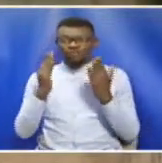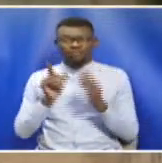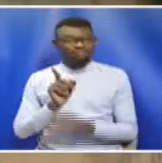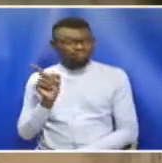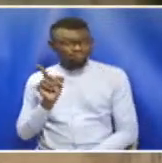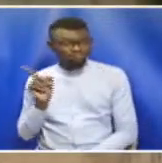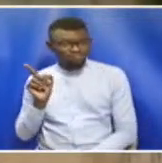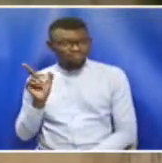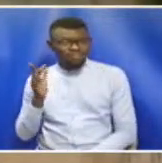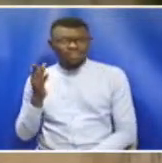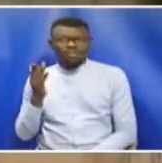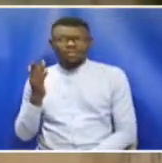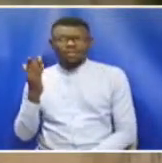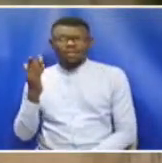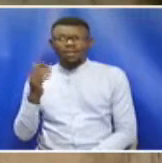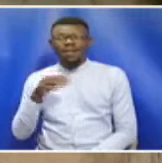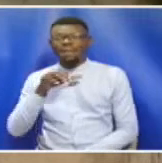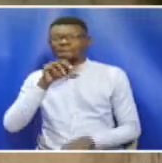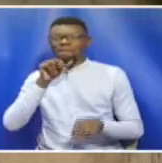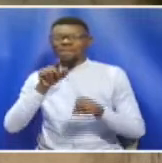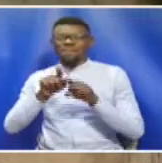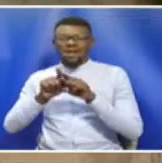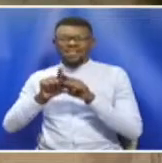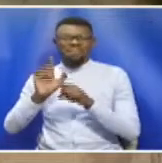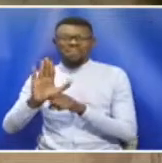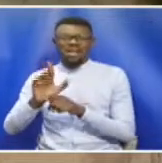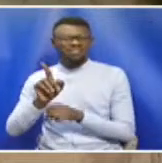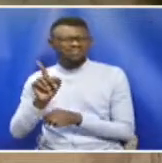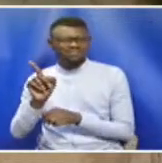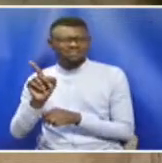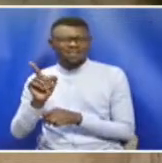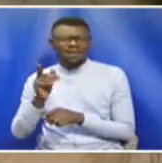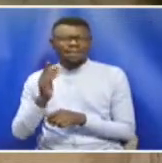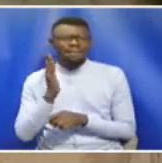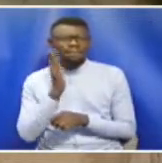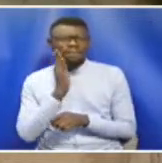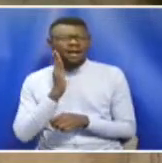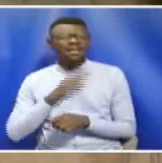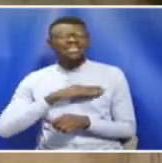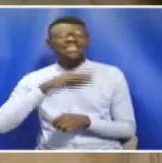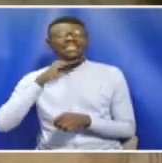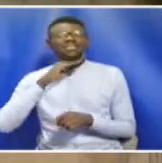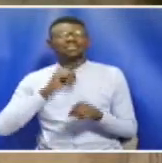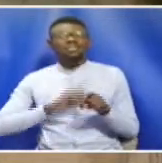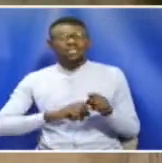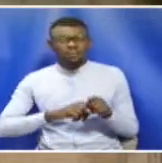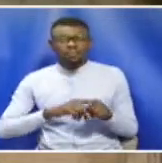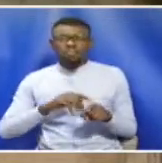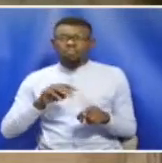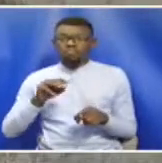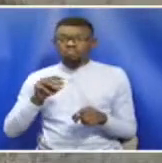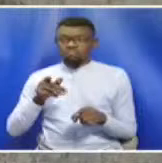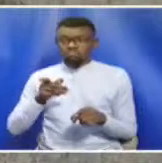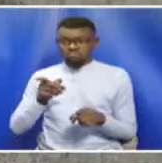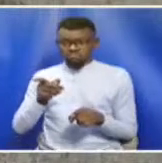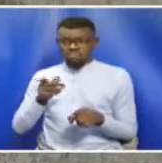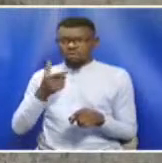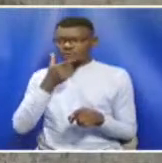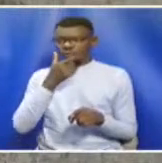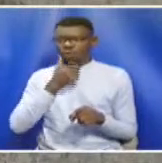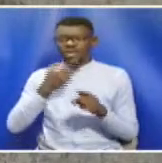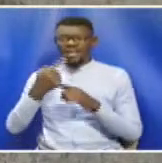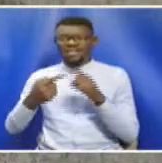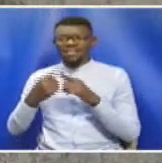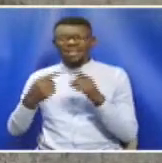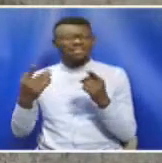only surviving sibling of the late Morara. Their mother died when Morara was 6 months old. The last time he saw